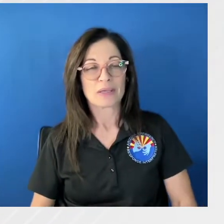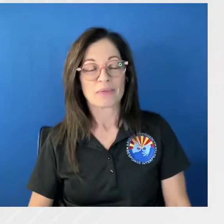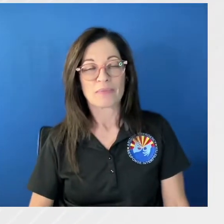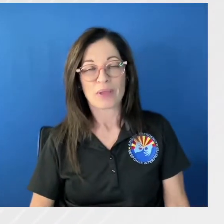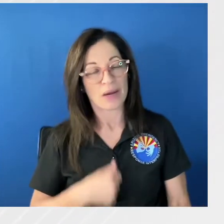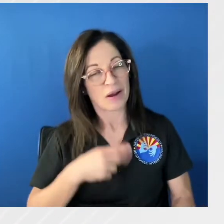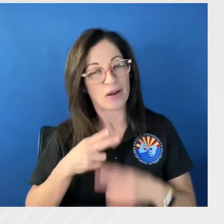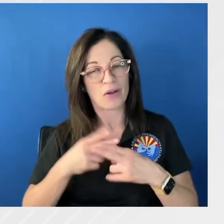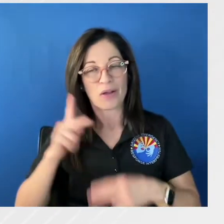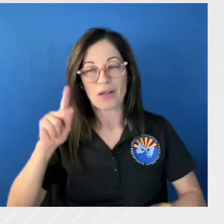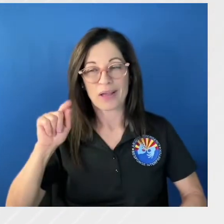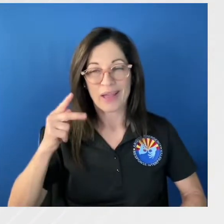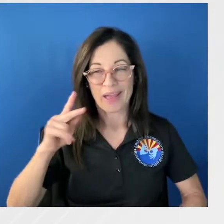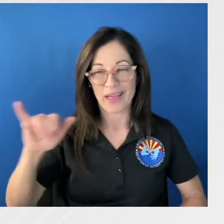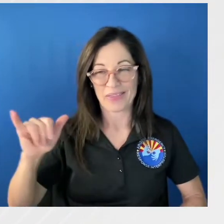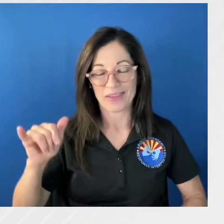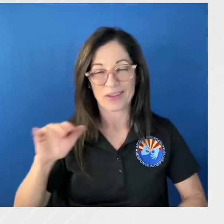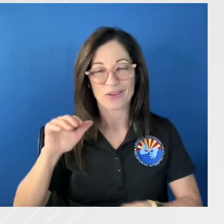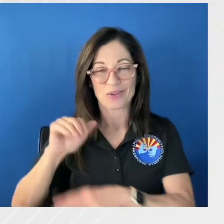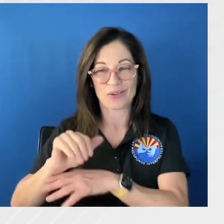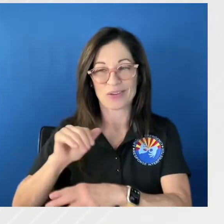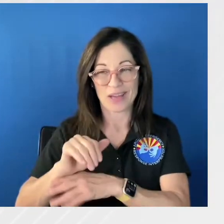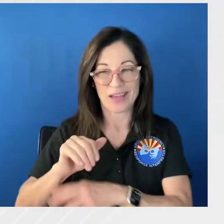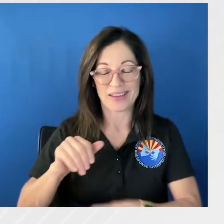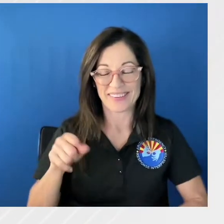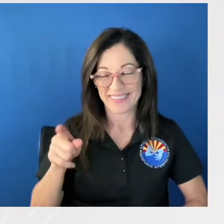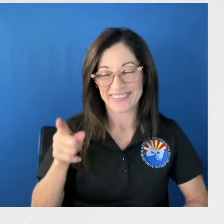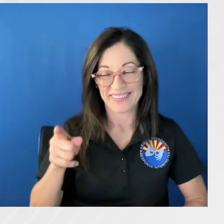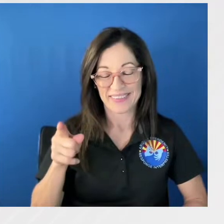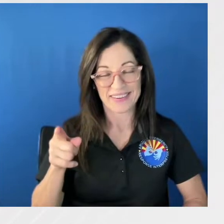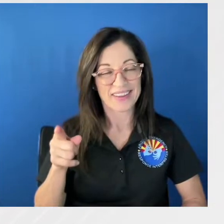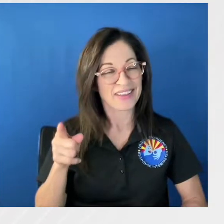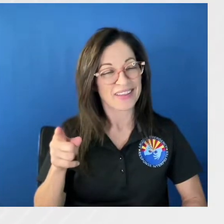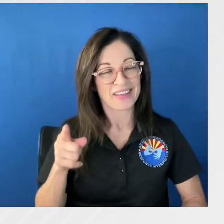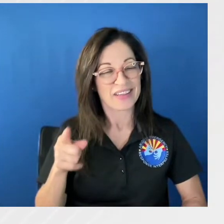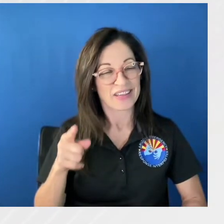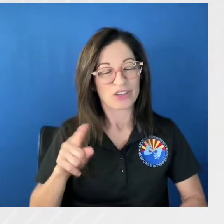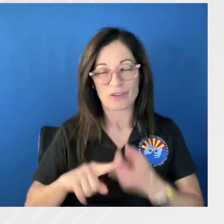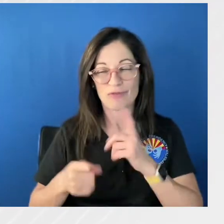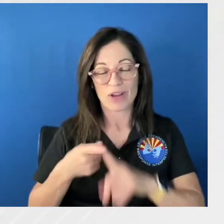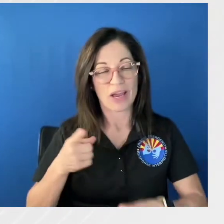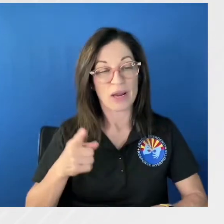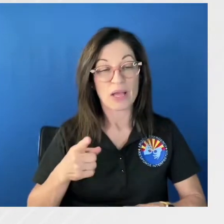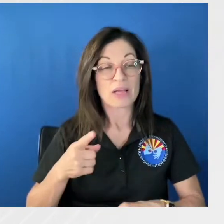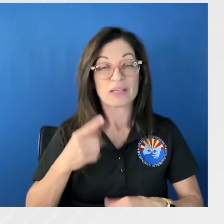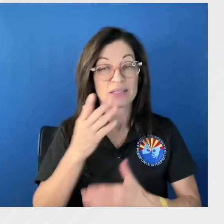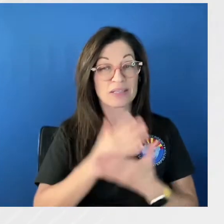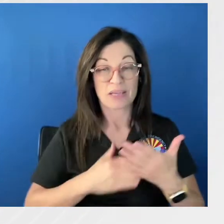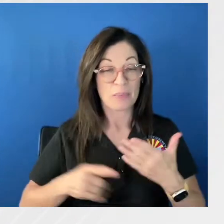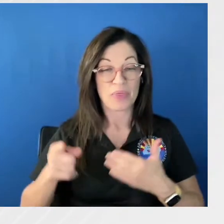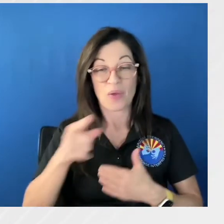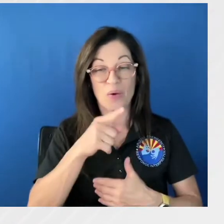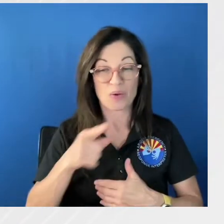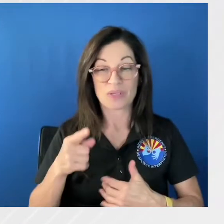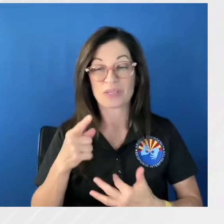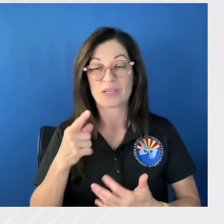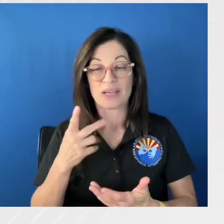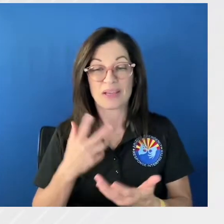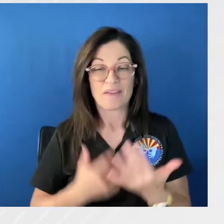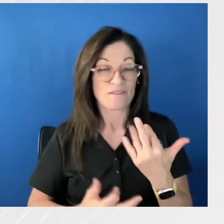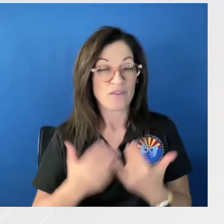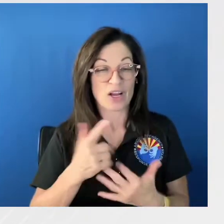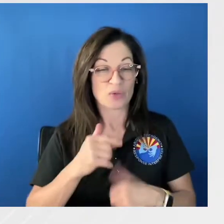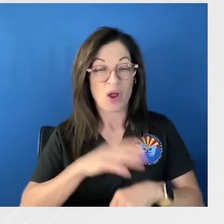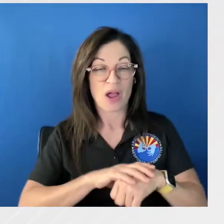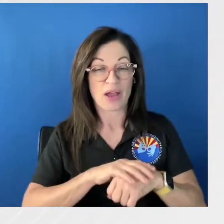Kathy this evening because the last couple of days, some of the fires before they even came out on the emergency alert, she was telling me, hey,